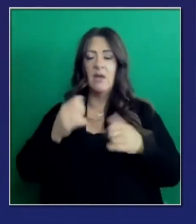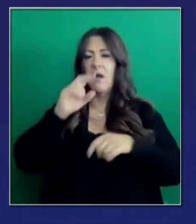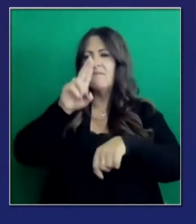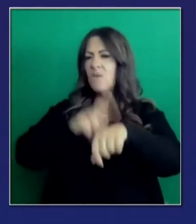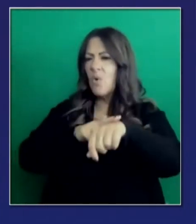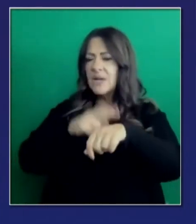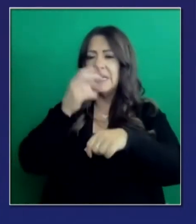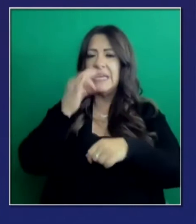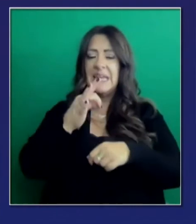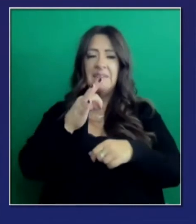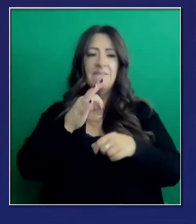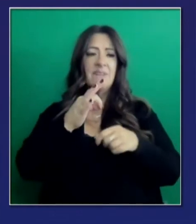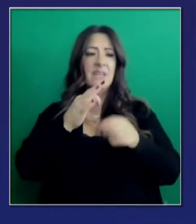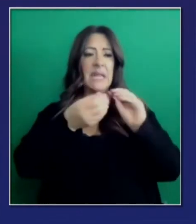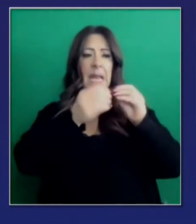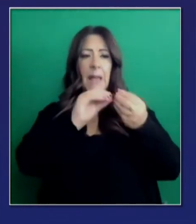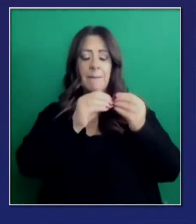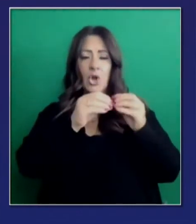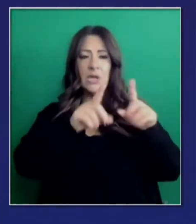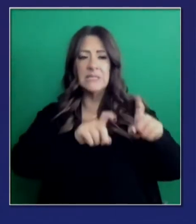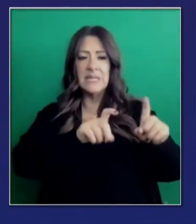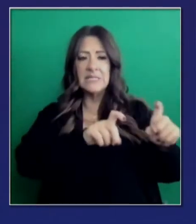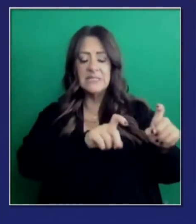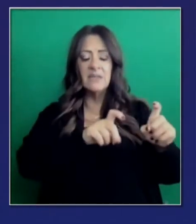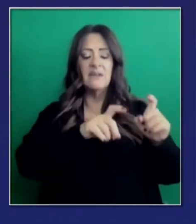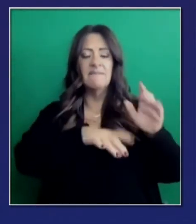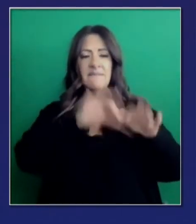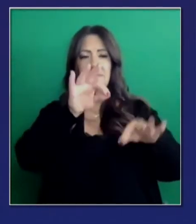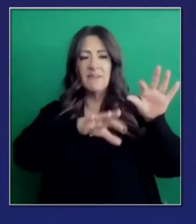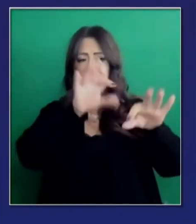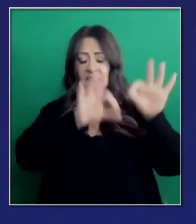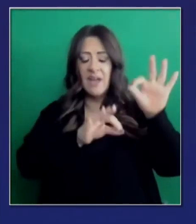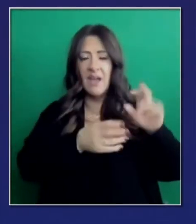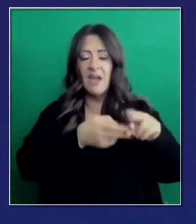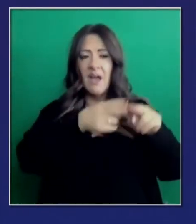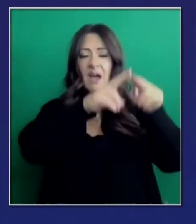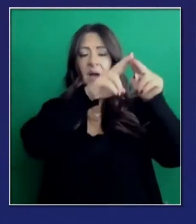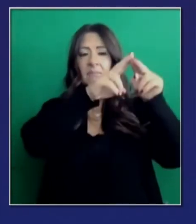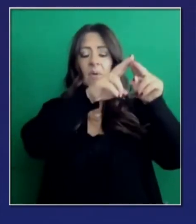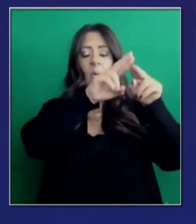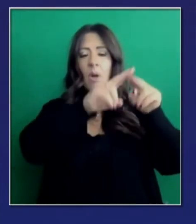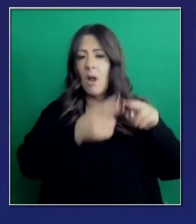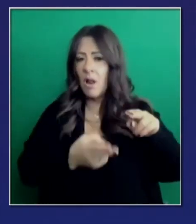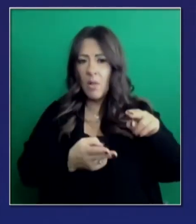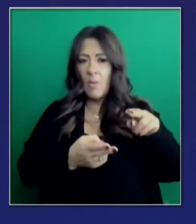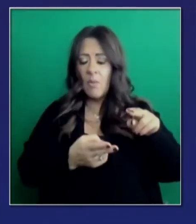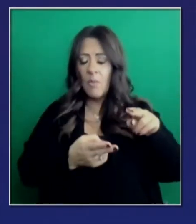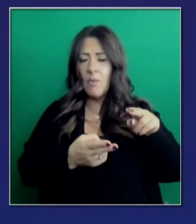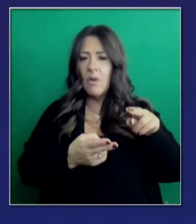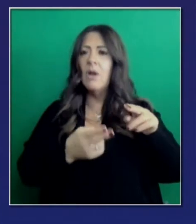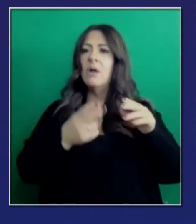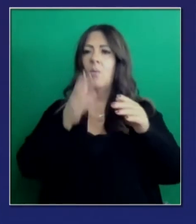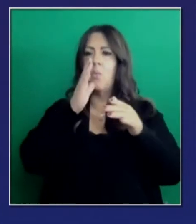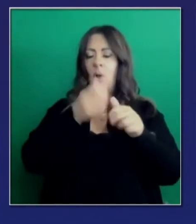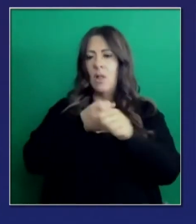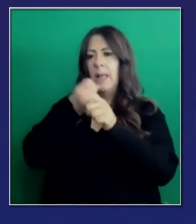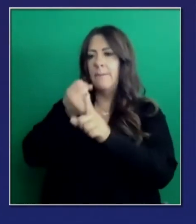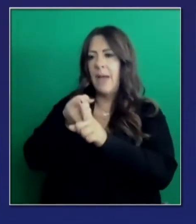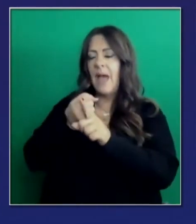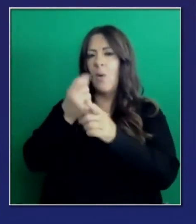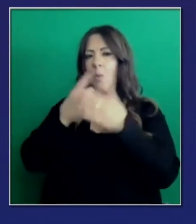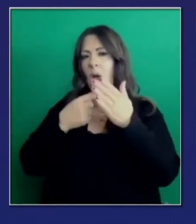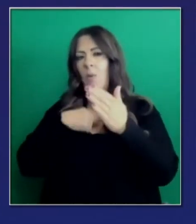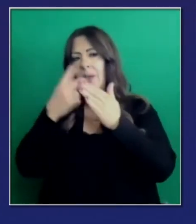the projections 4 weeks at that moment might be lower. We hope that we continue to see the decline that we've